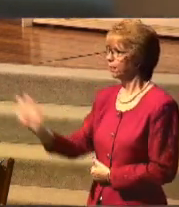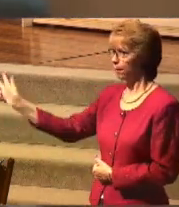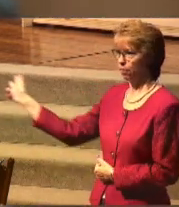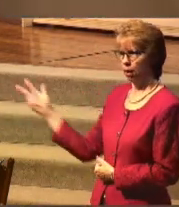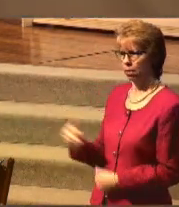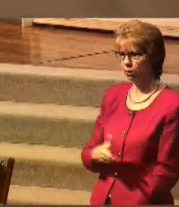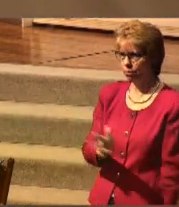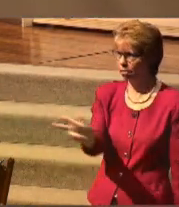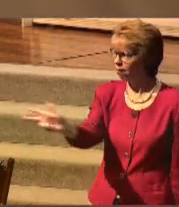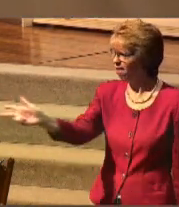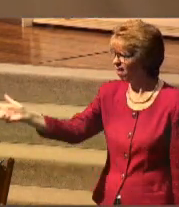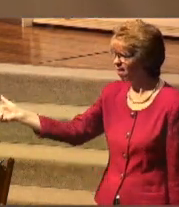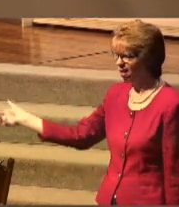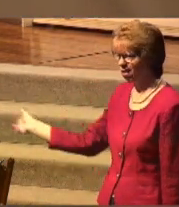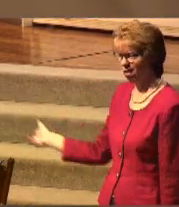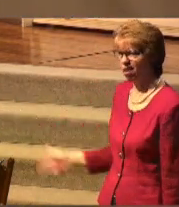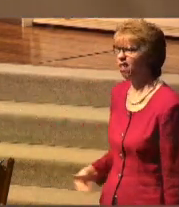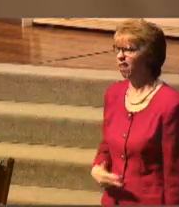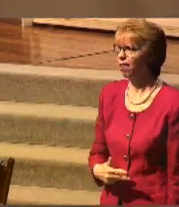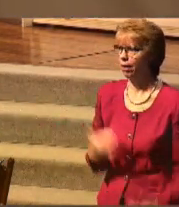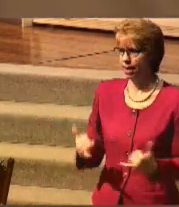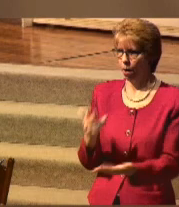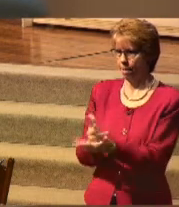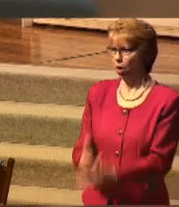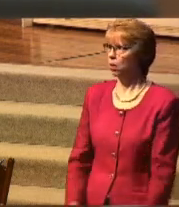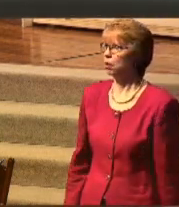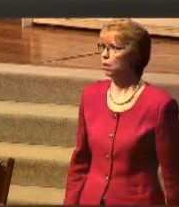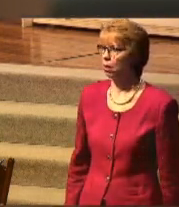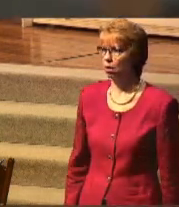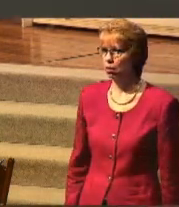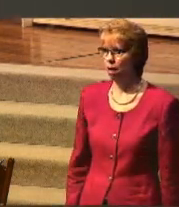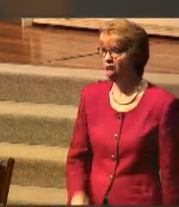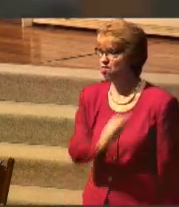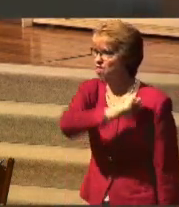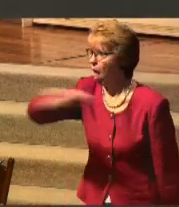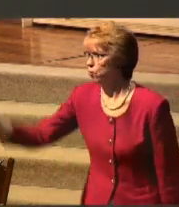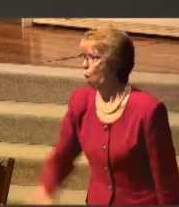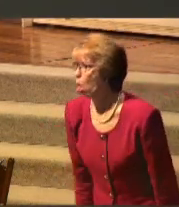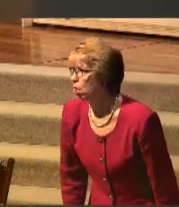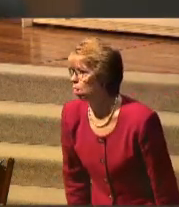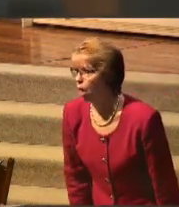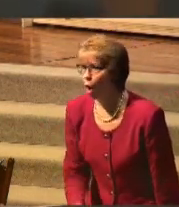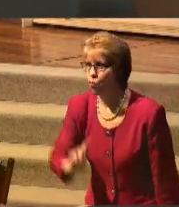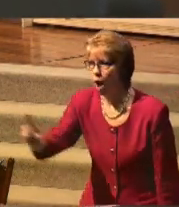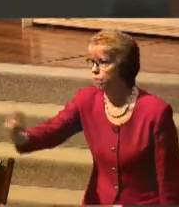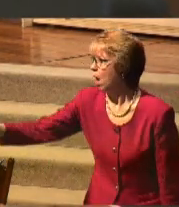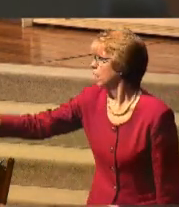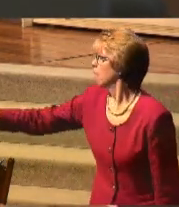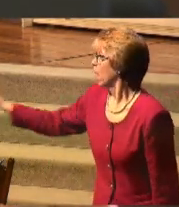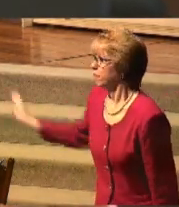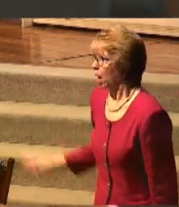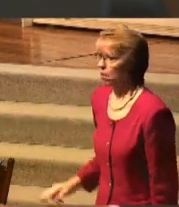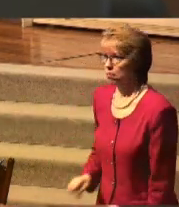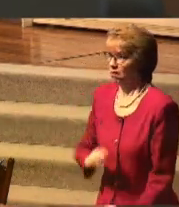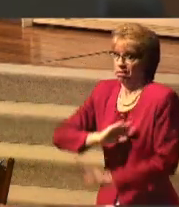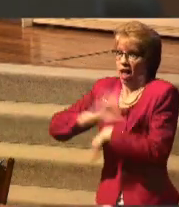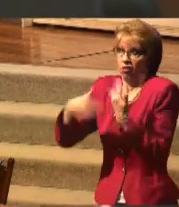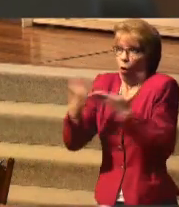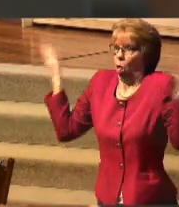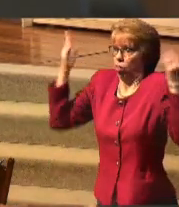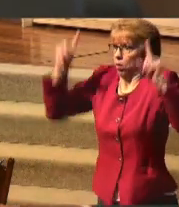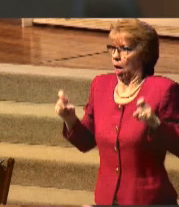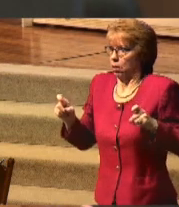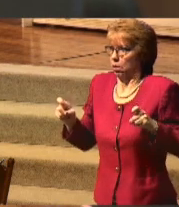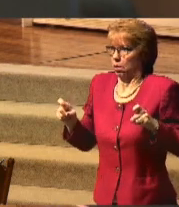make another right. Okay, park the car. That was my test. I drove around